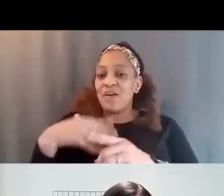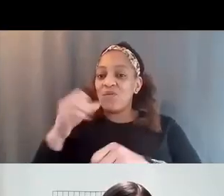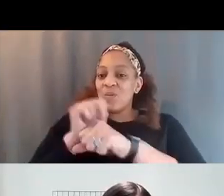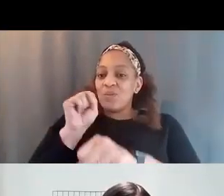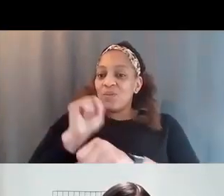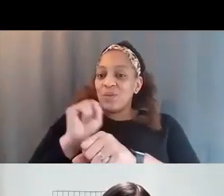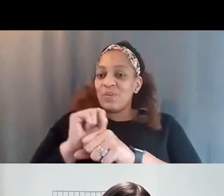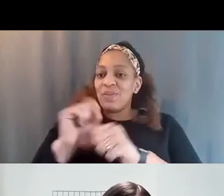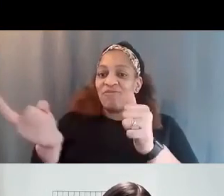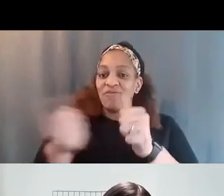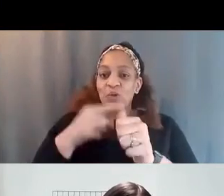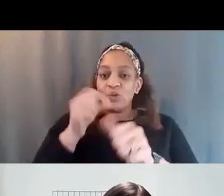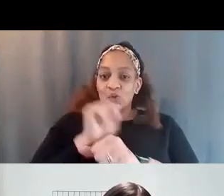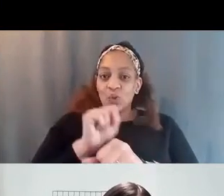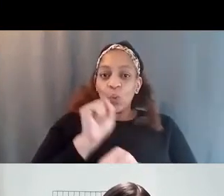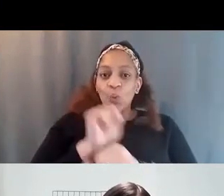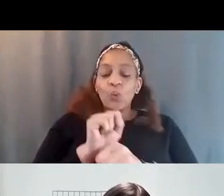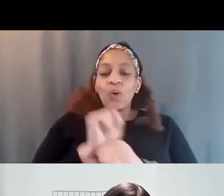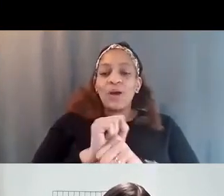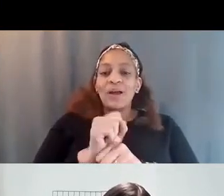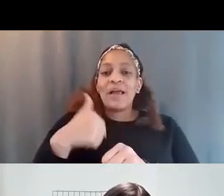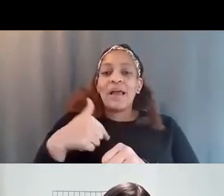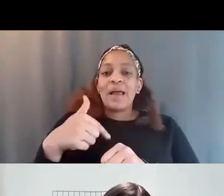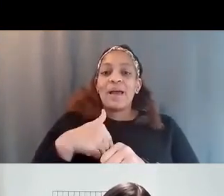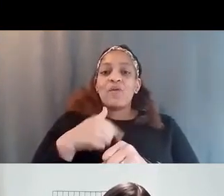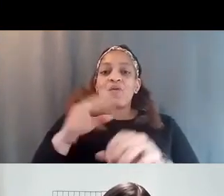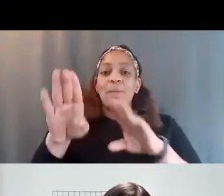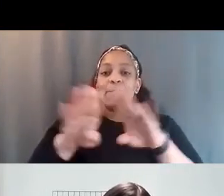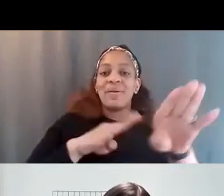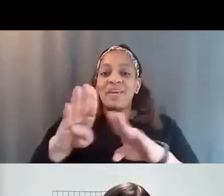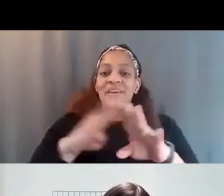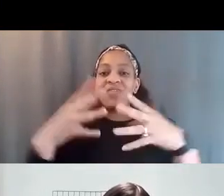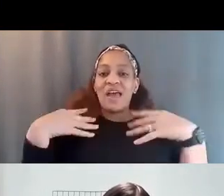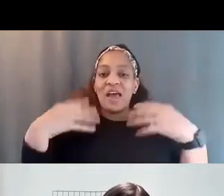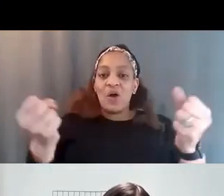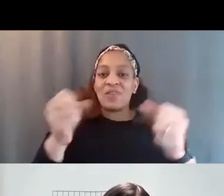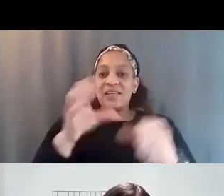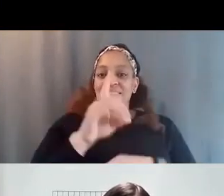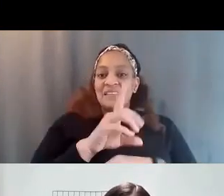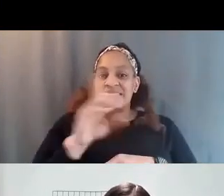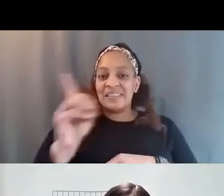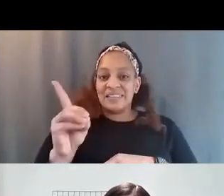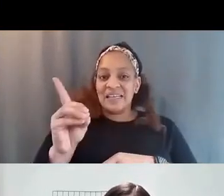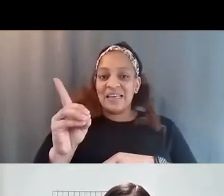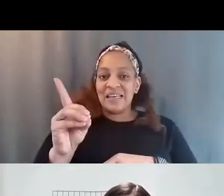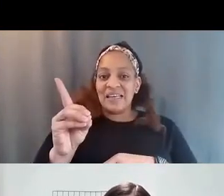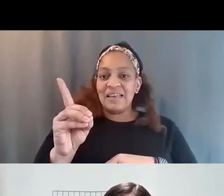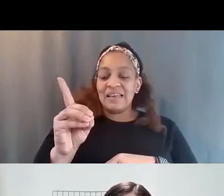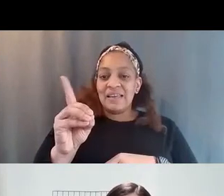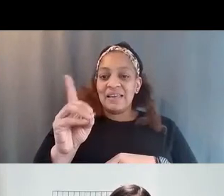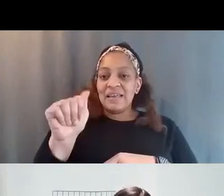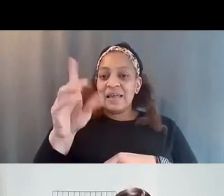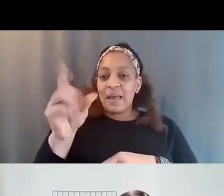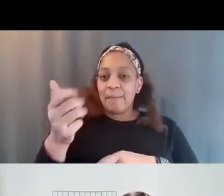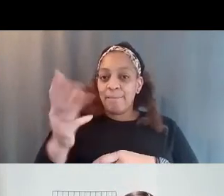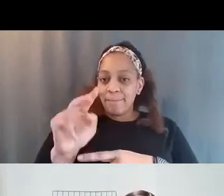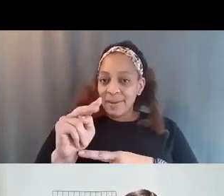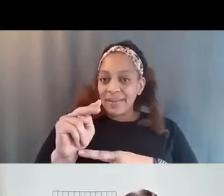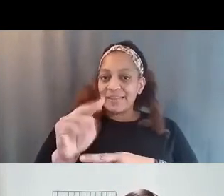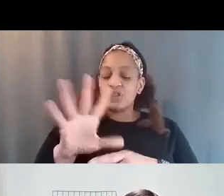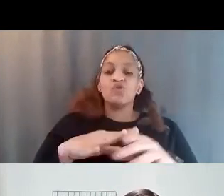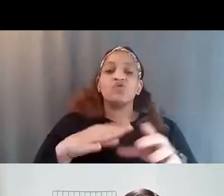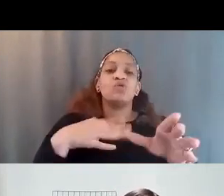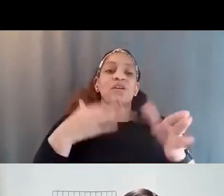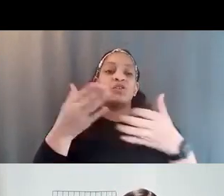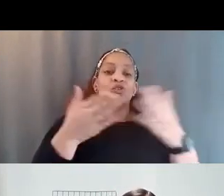the Behavioral Health and DD Administration Services, which is our DD